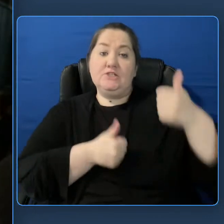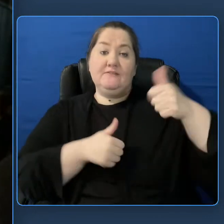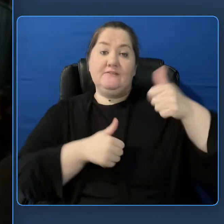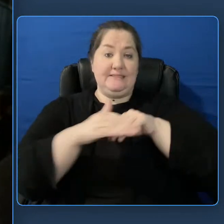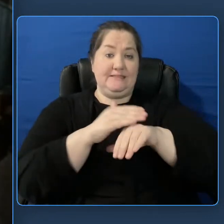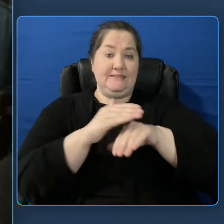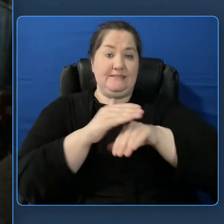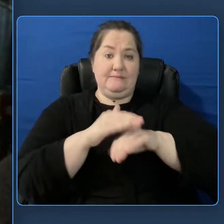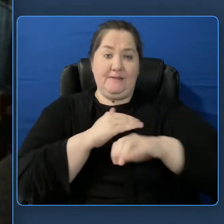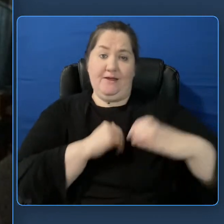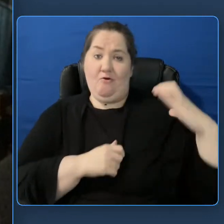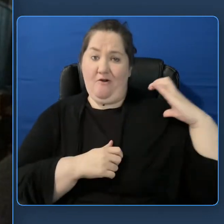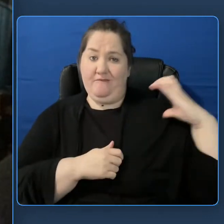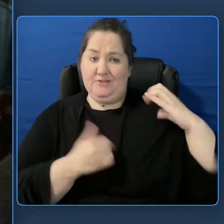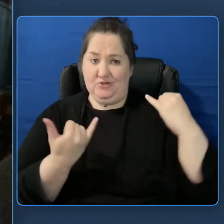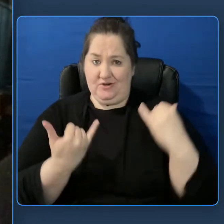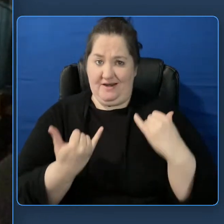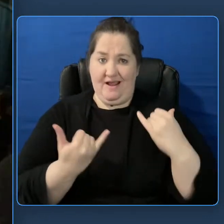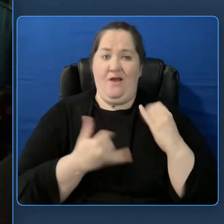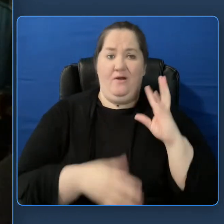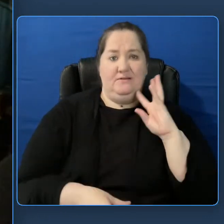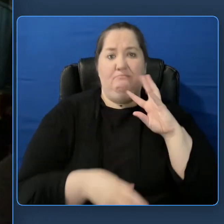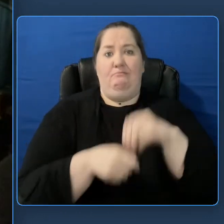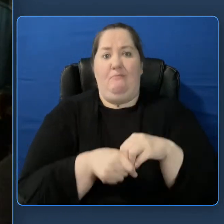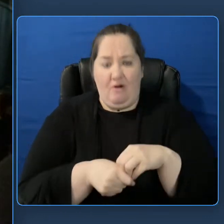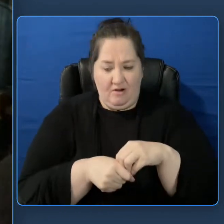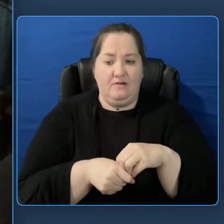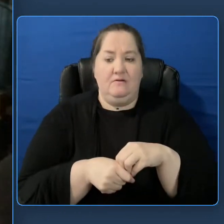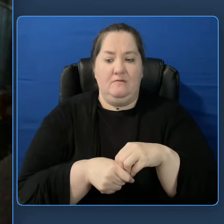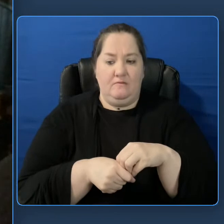accessibility officer that is part of our